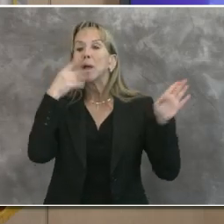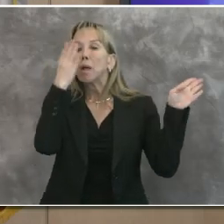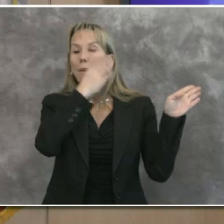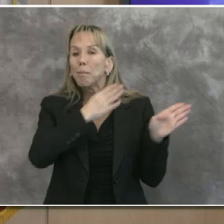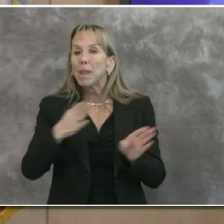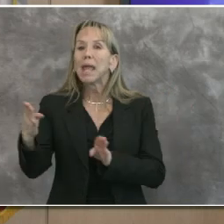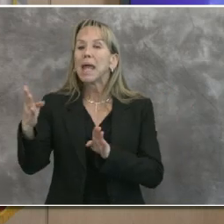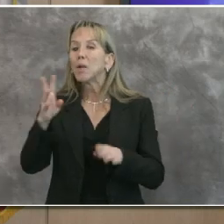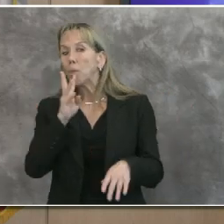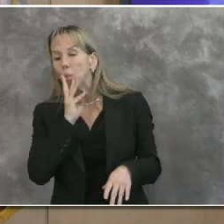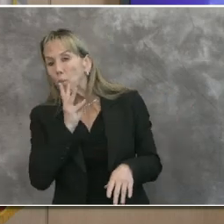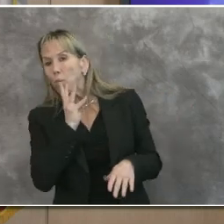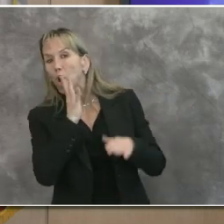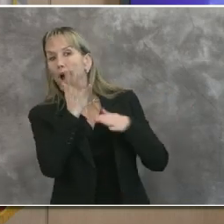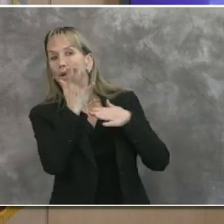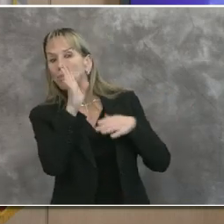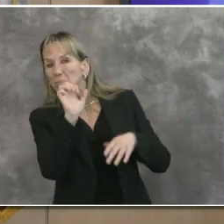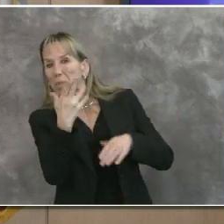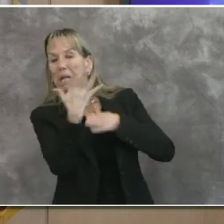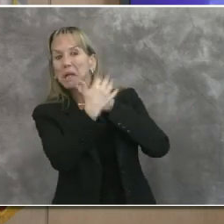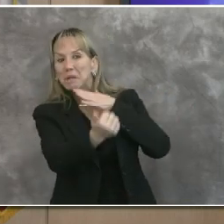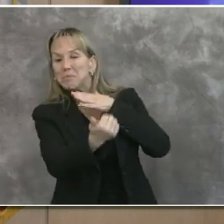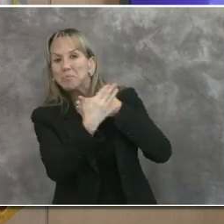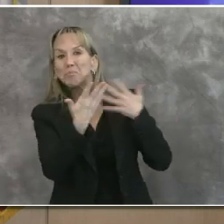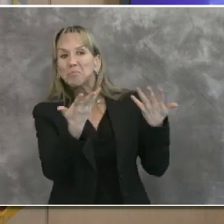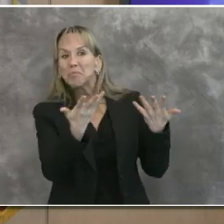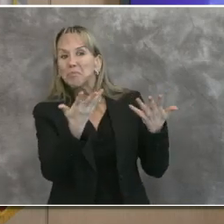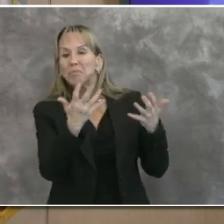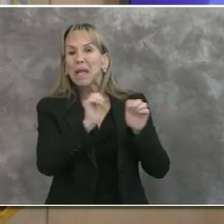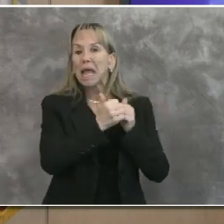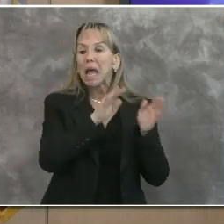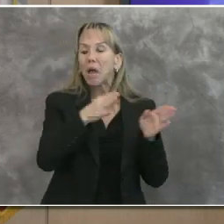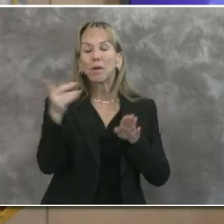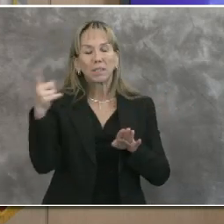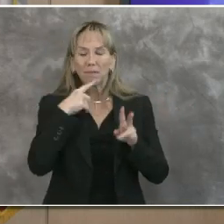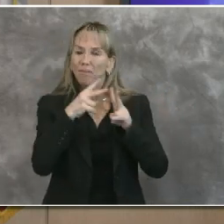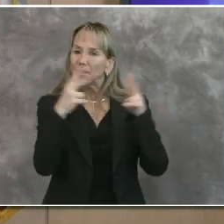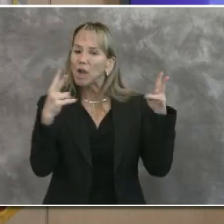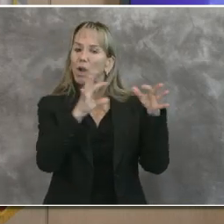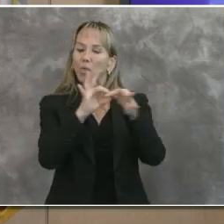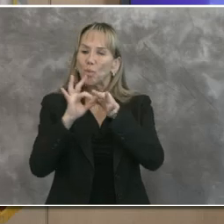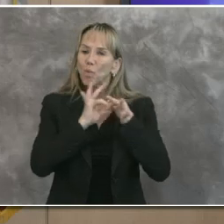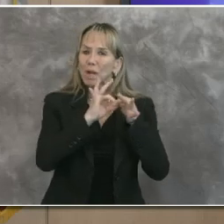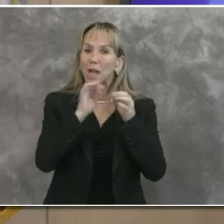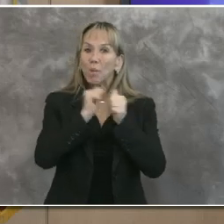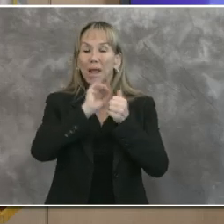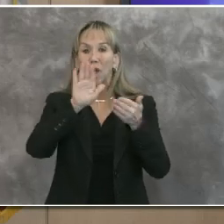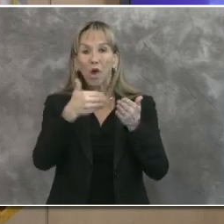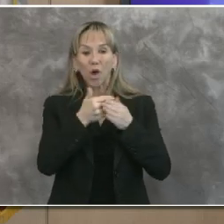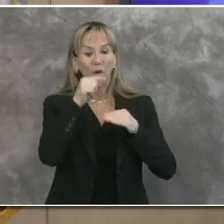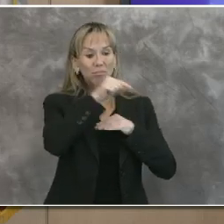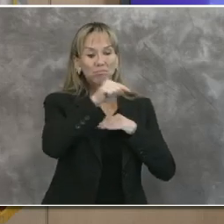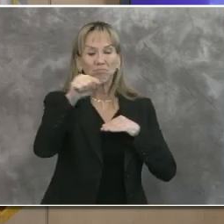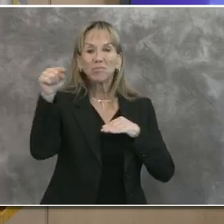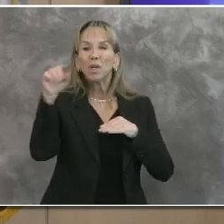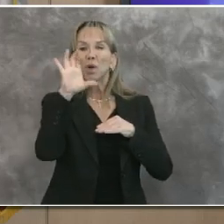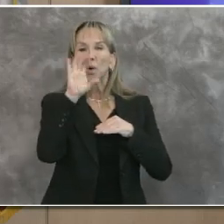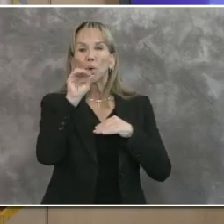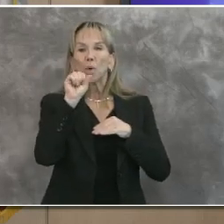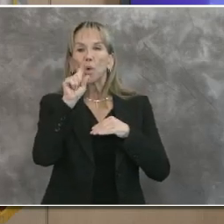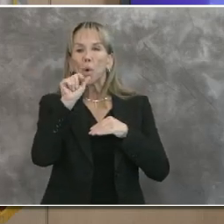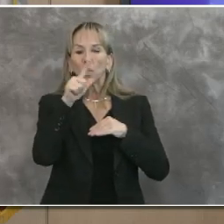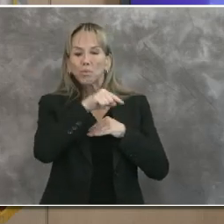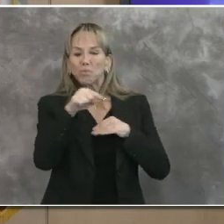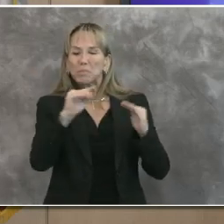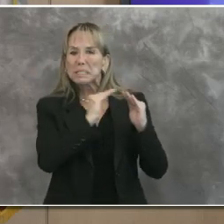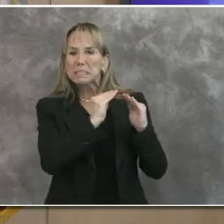water access at the beaches was going to go forward as a coordinated effort among all the different coastal cities. That's